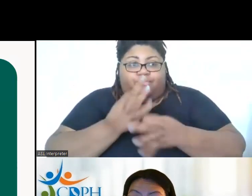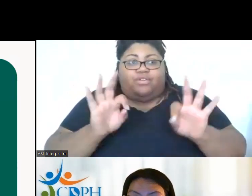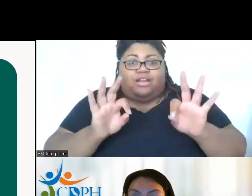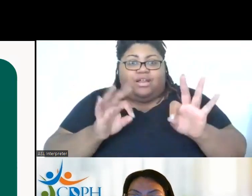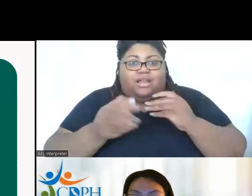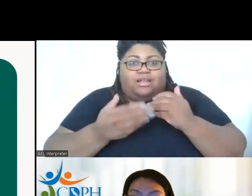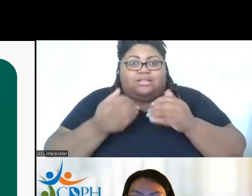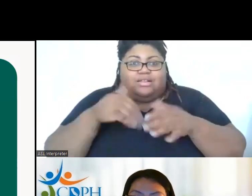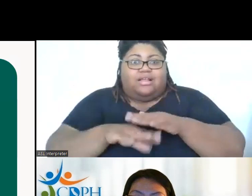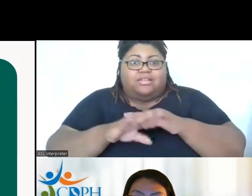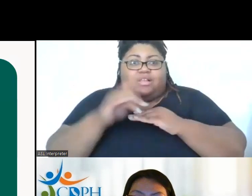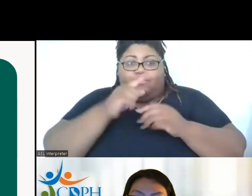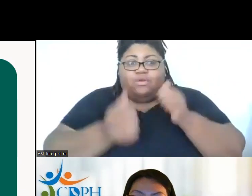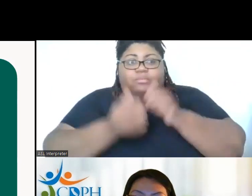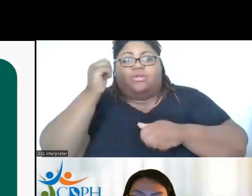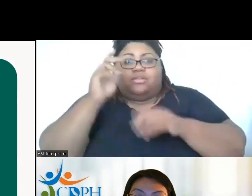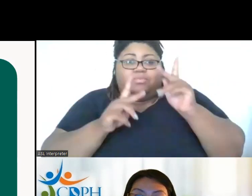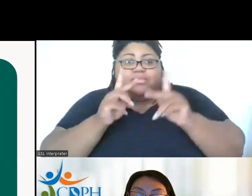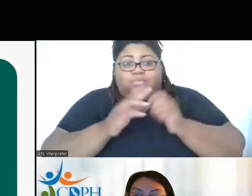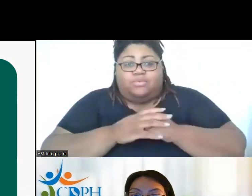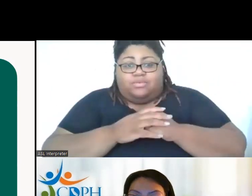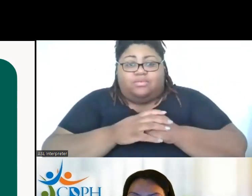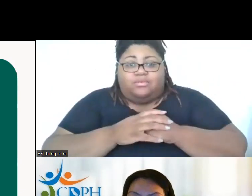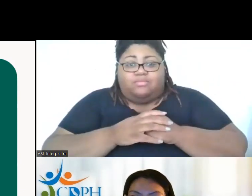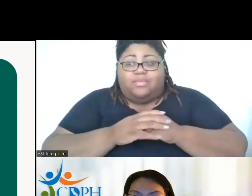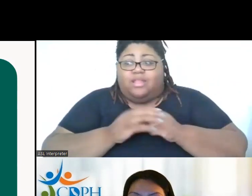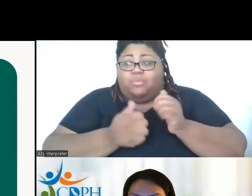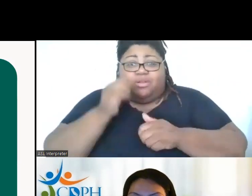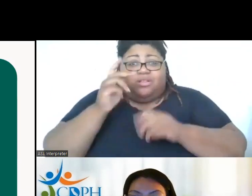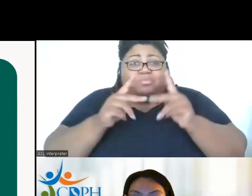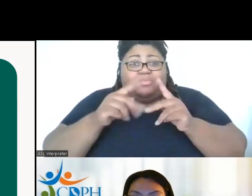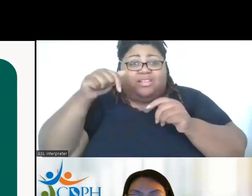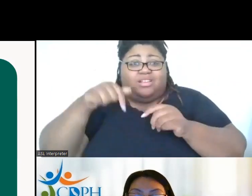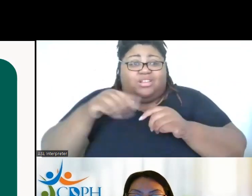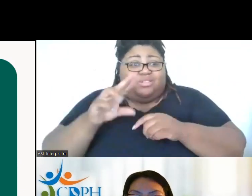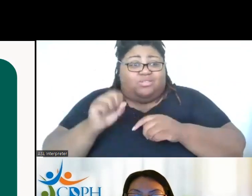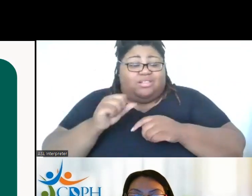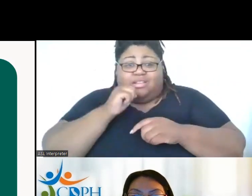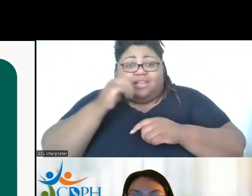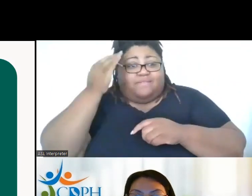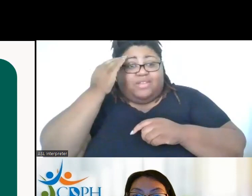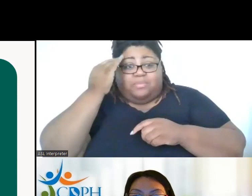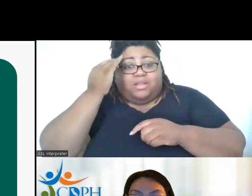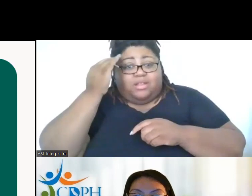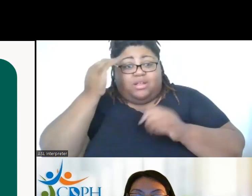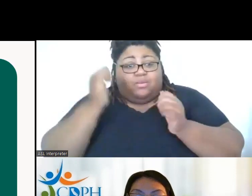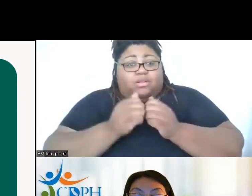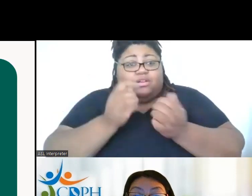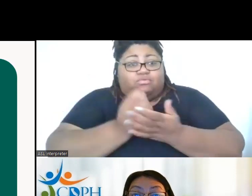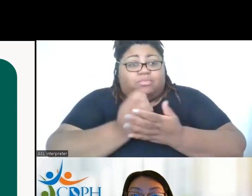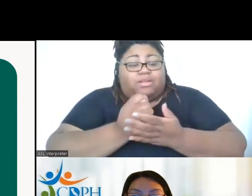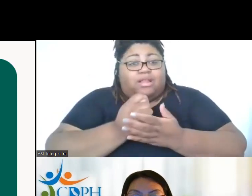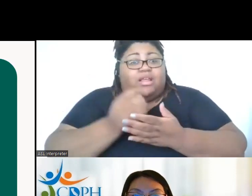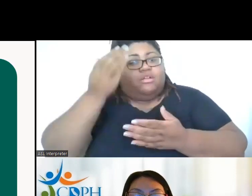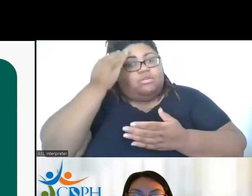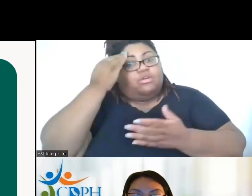most folks in the US still aren't really familiar with the concept that treatment should actually be the